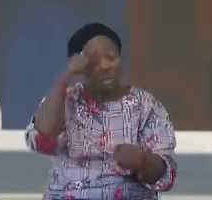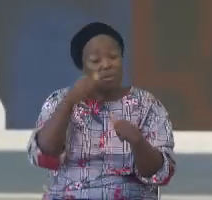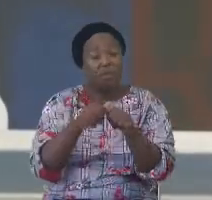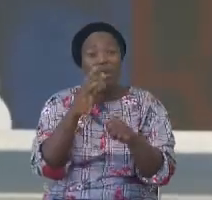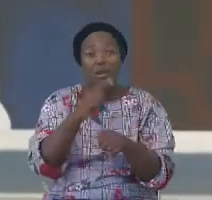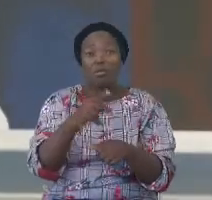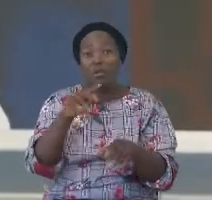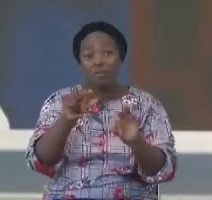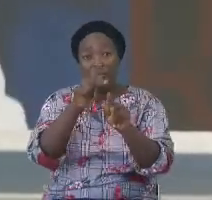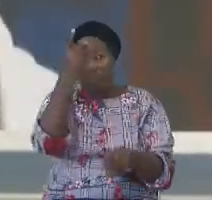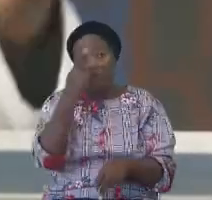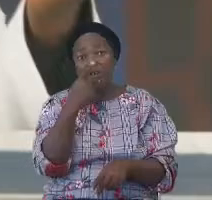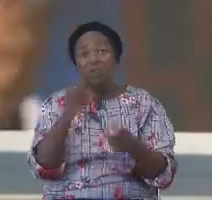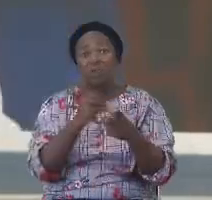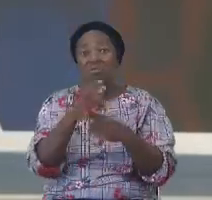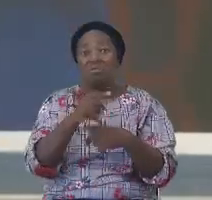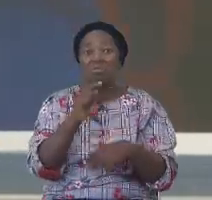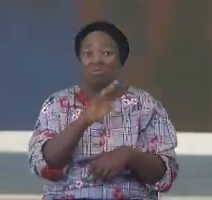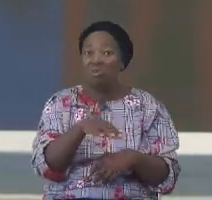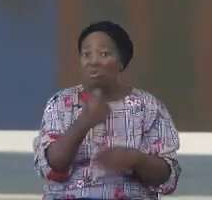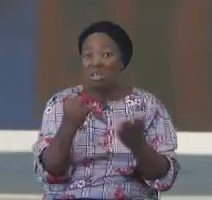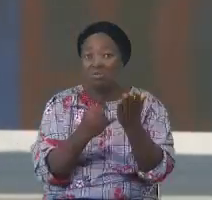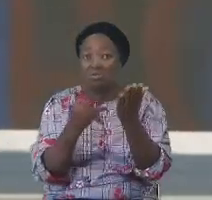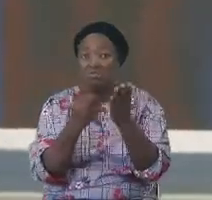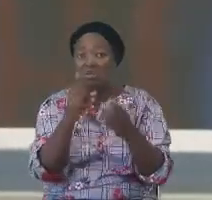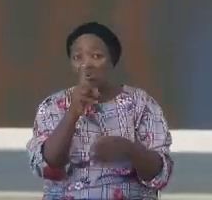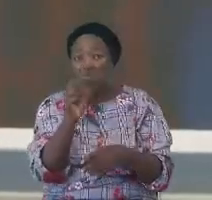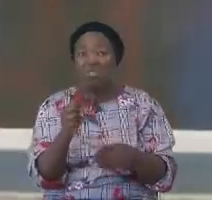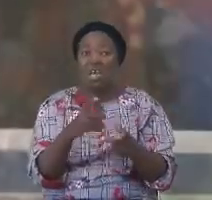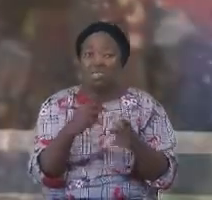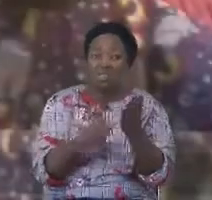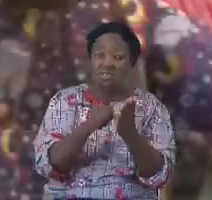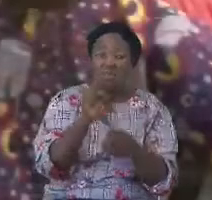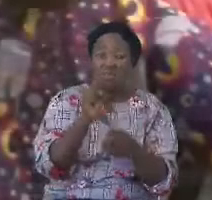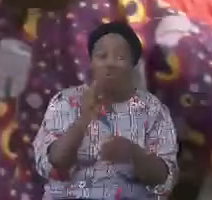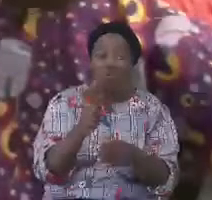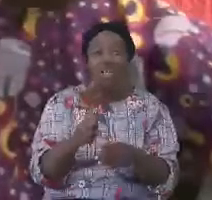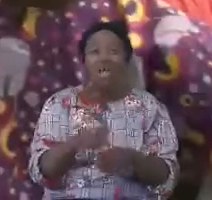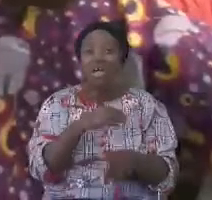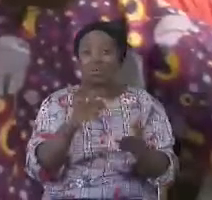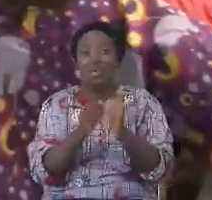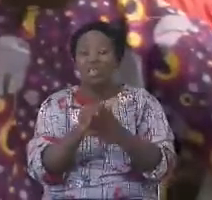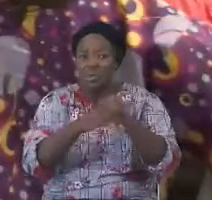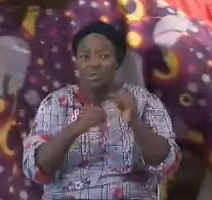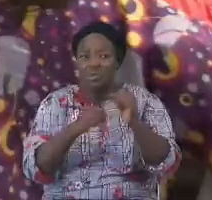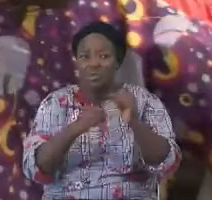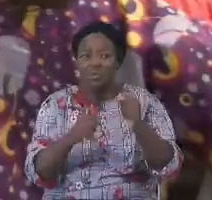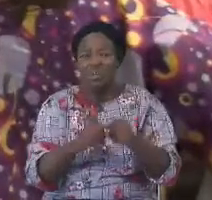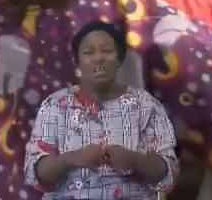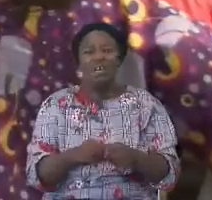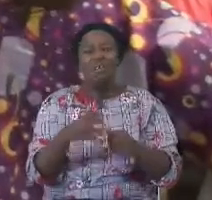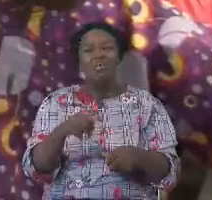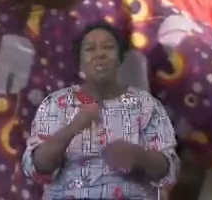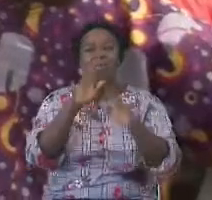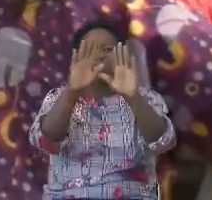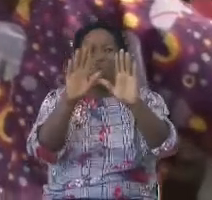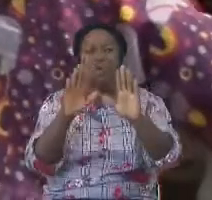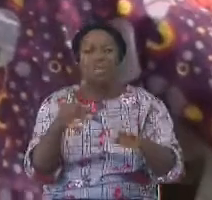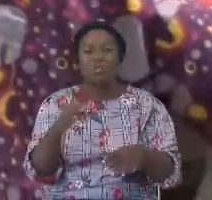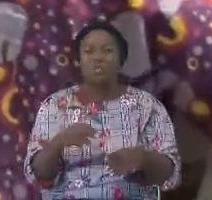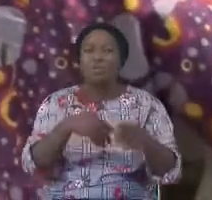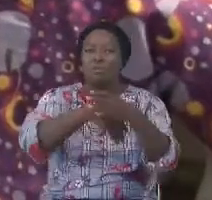remember your parents do you remember your siblings do you remember other people who are suffering the